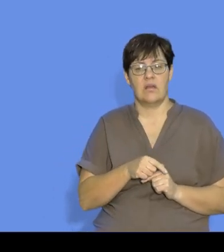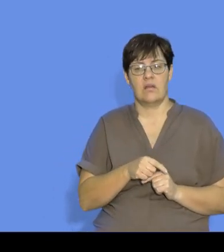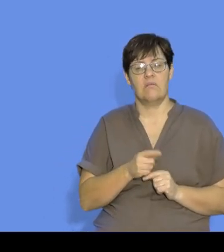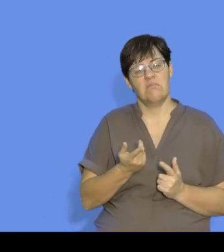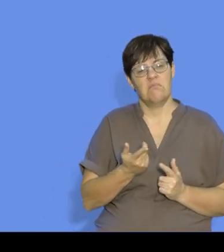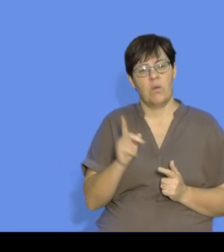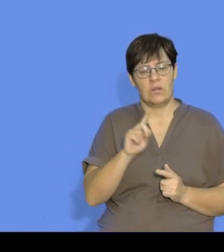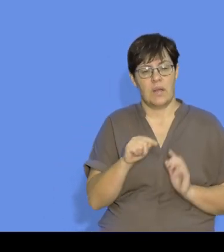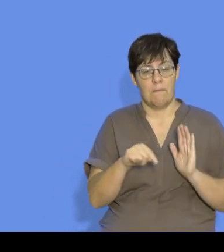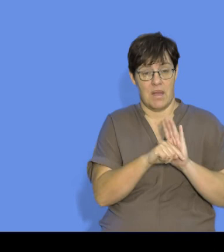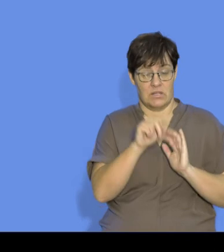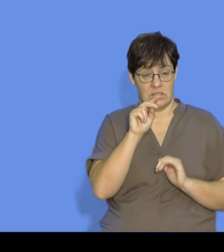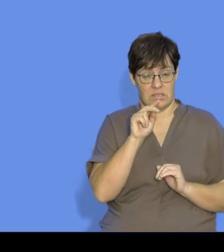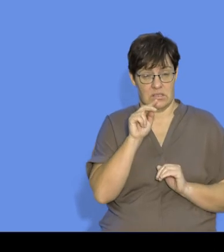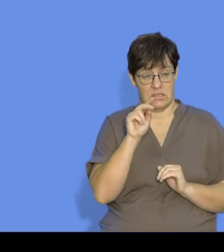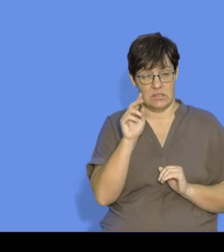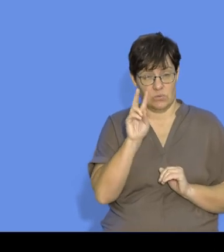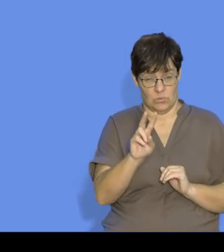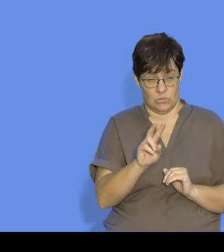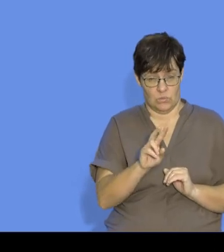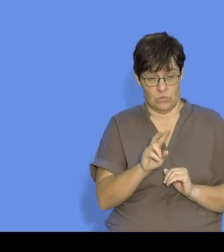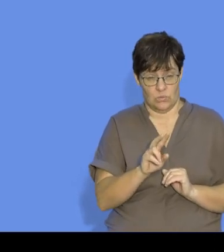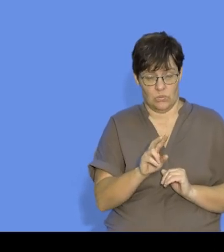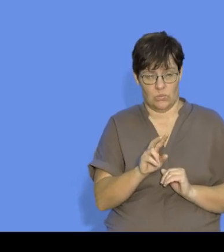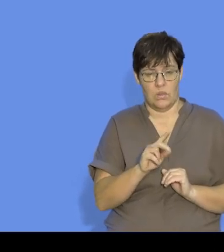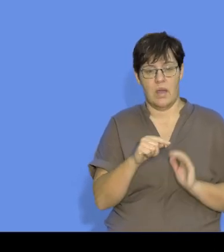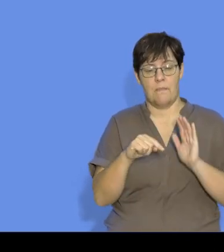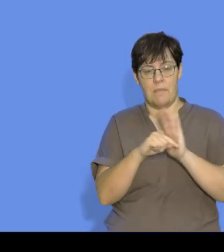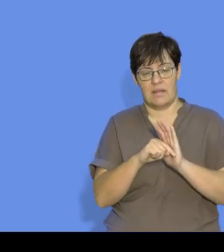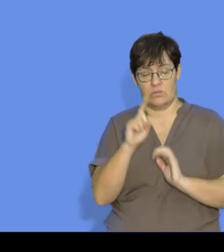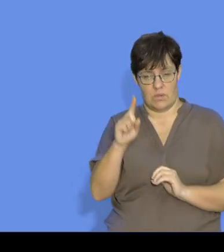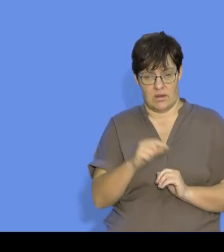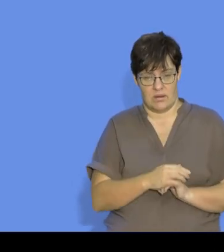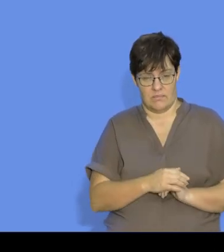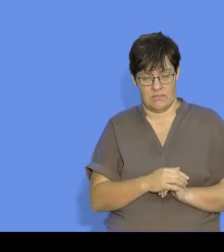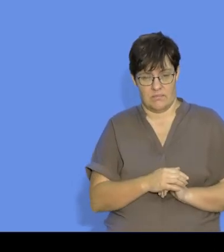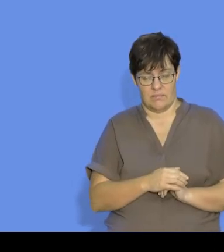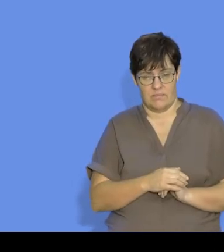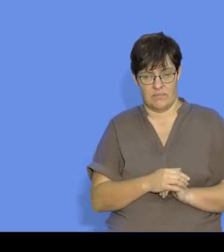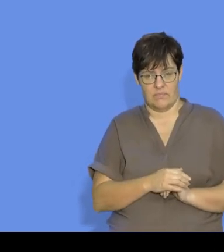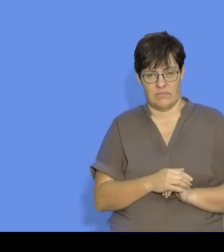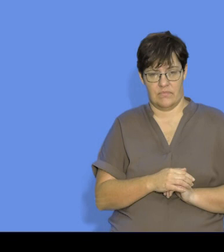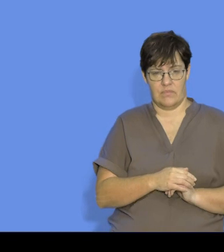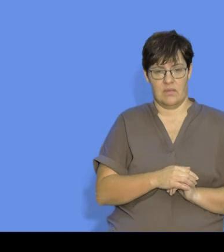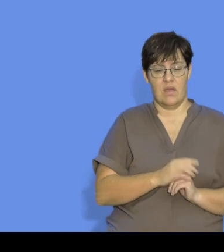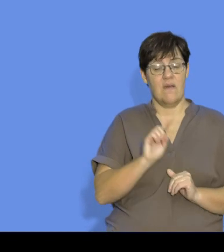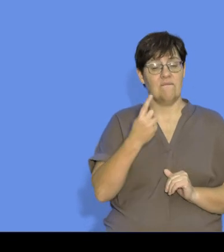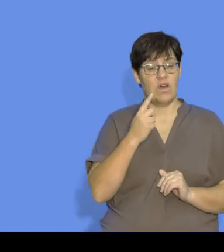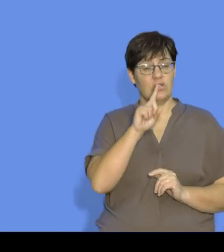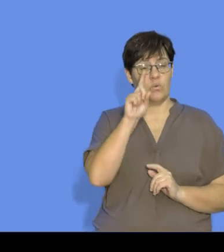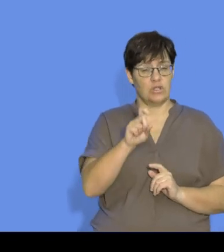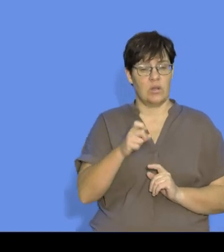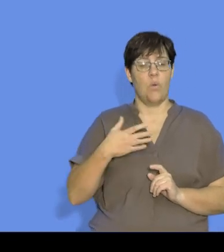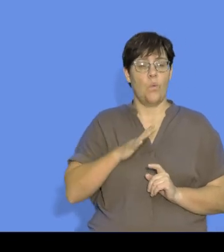of mine will actually be minus 2 and minus 1. Now, the very